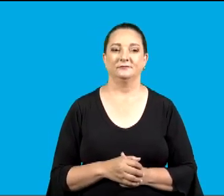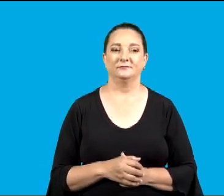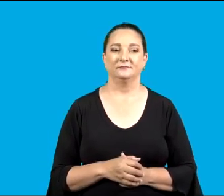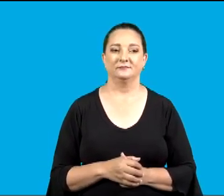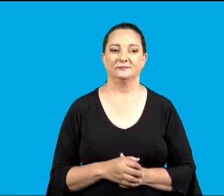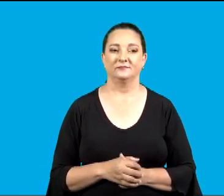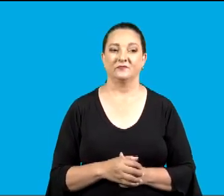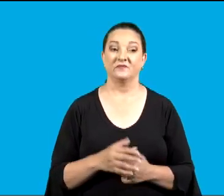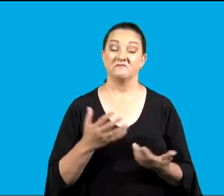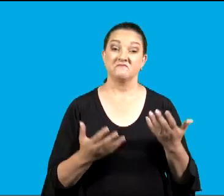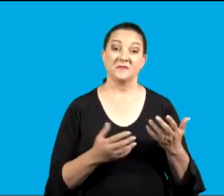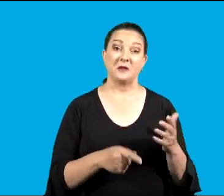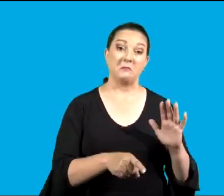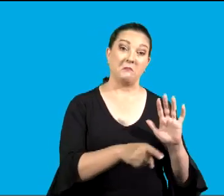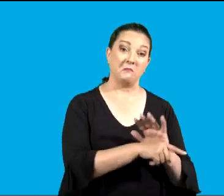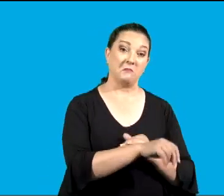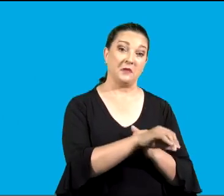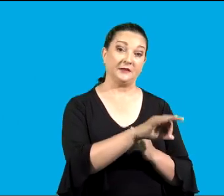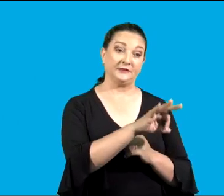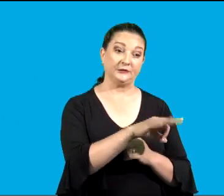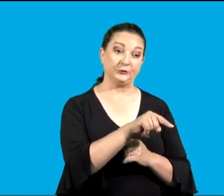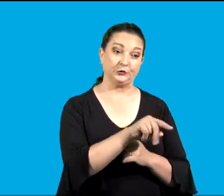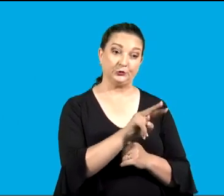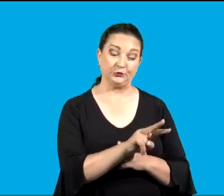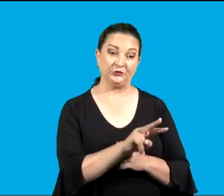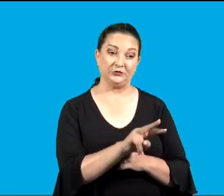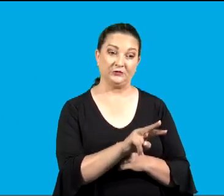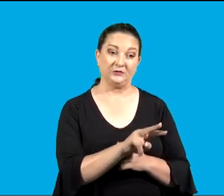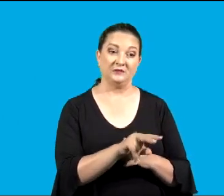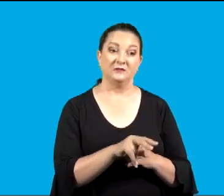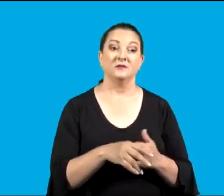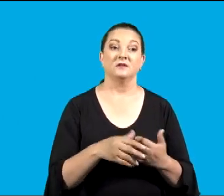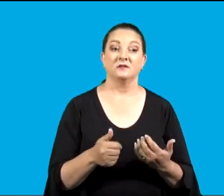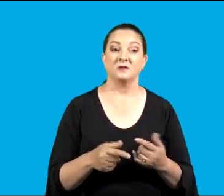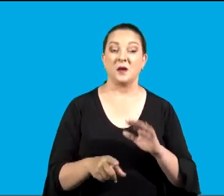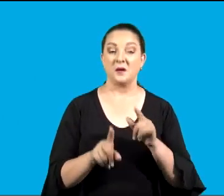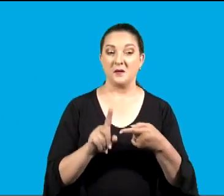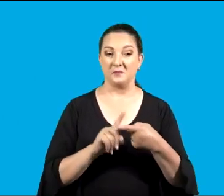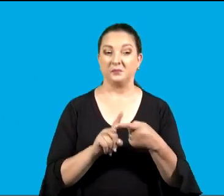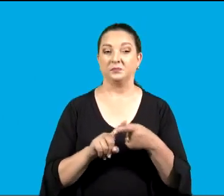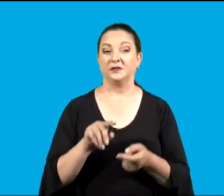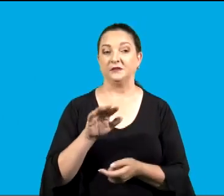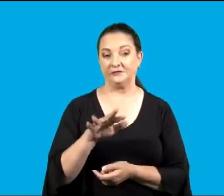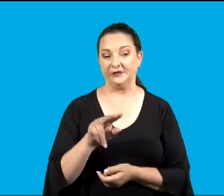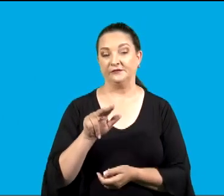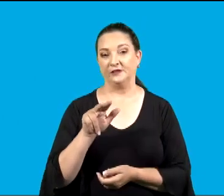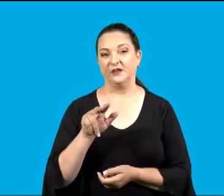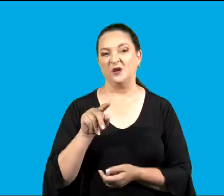2,640. Even if you had said minus 13.2 plus 15,840, it would have still given you